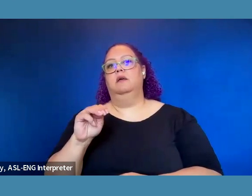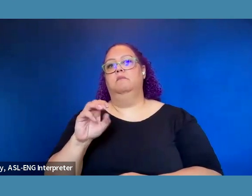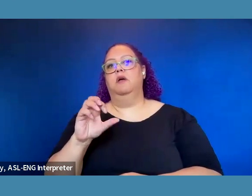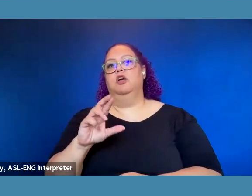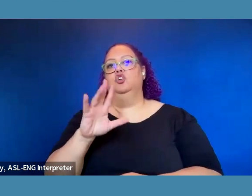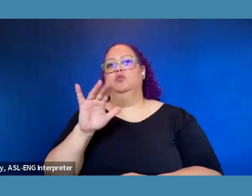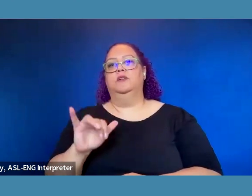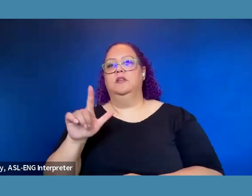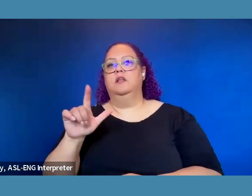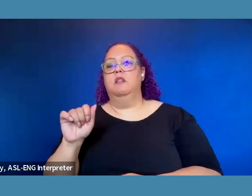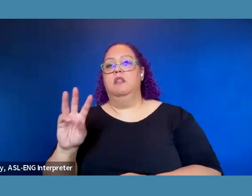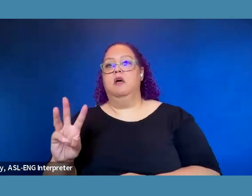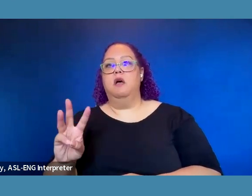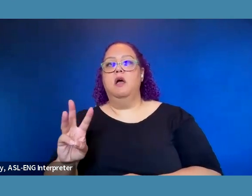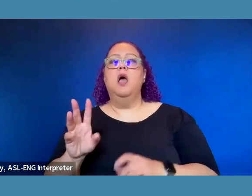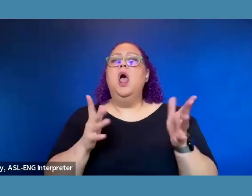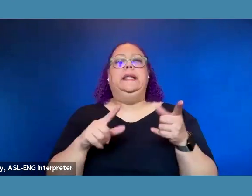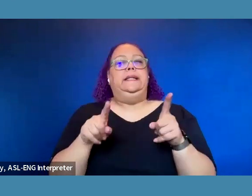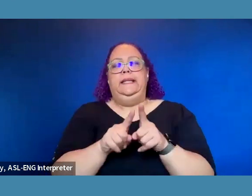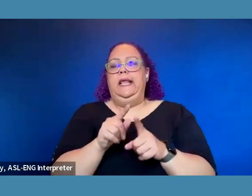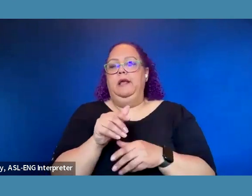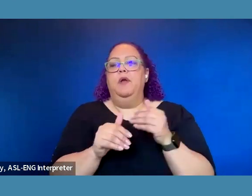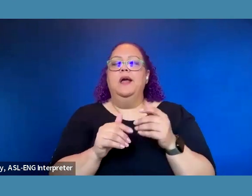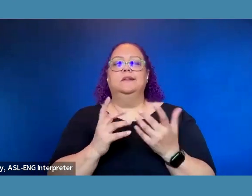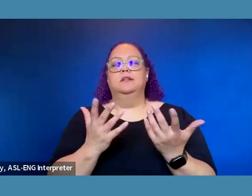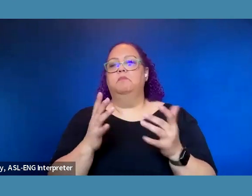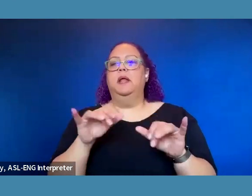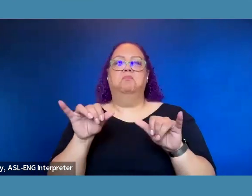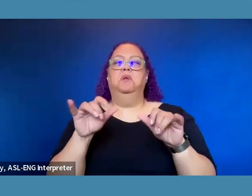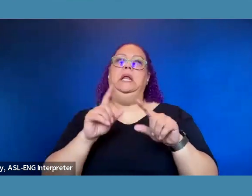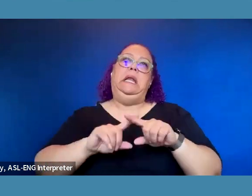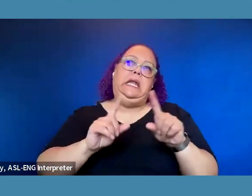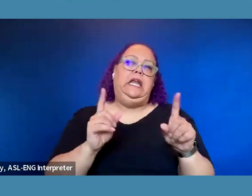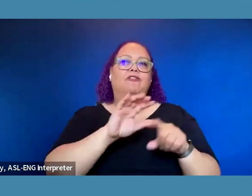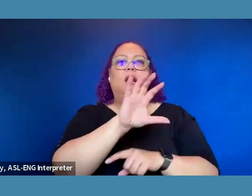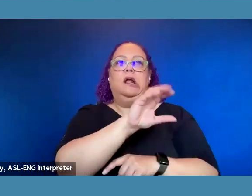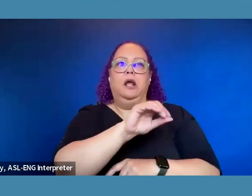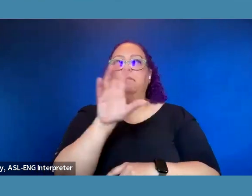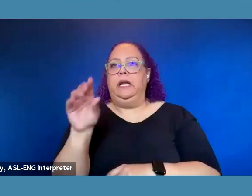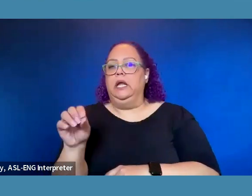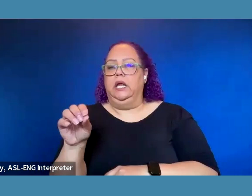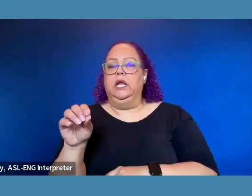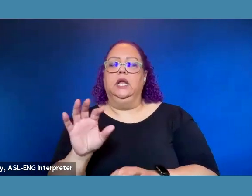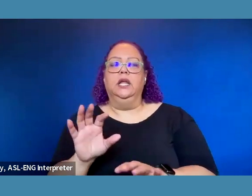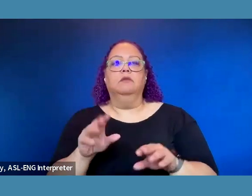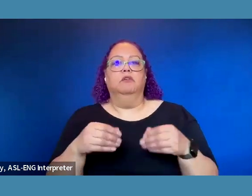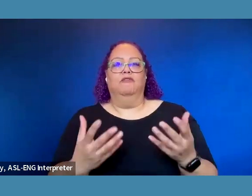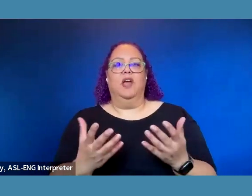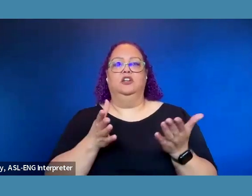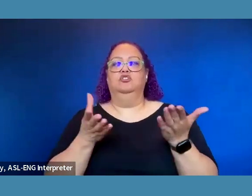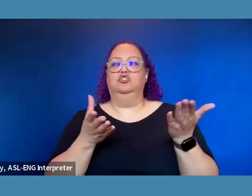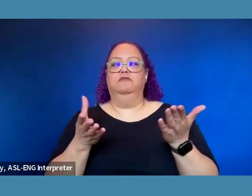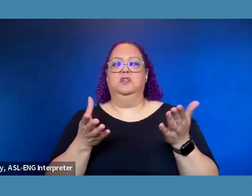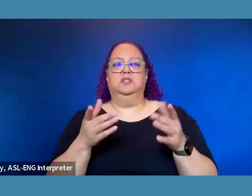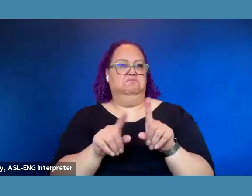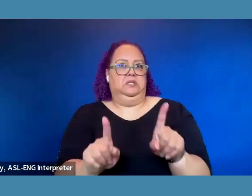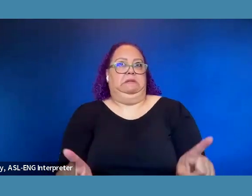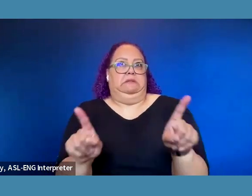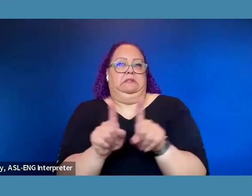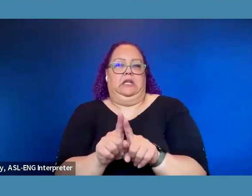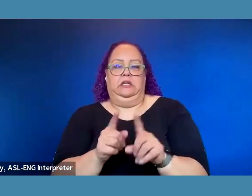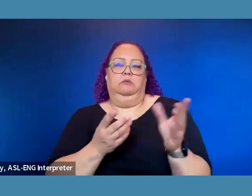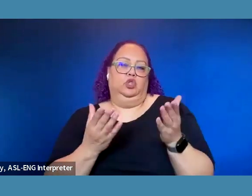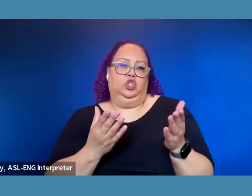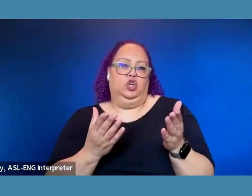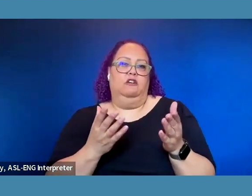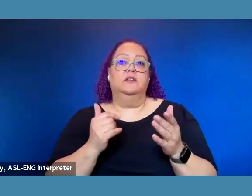similar to the voting machines being two different companies that provide this service, but we have videos that